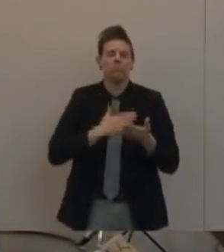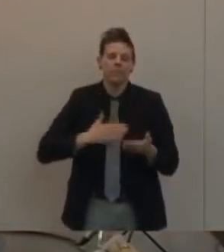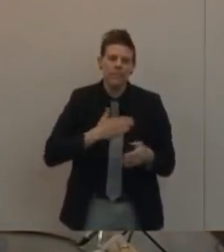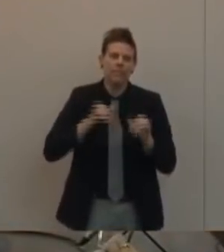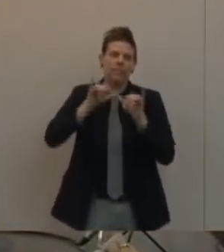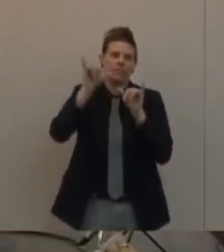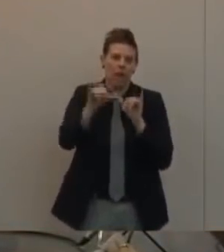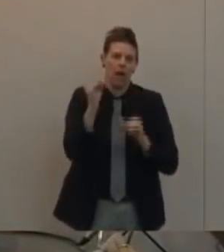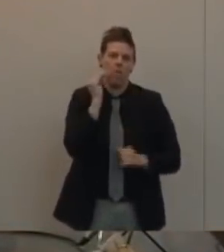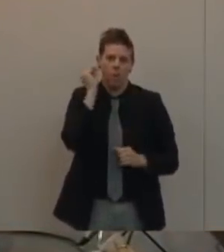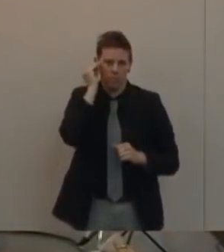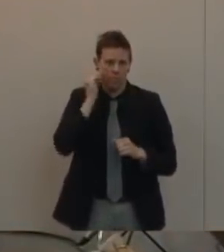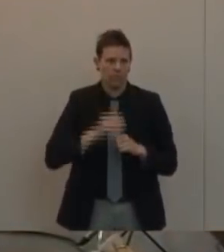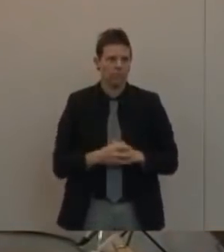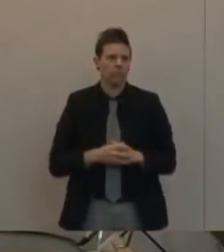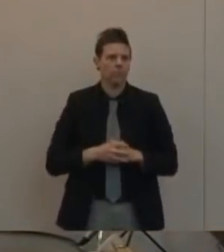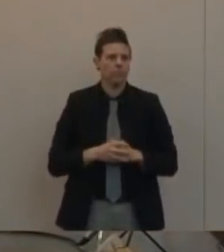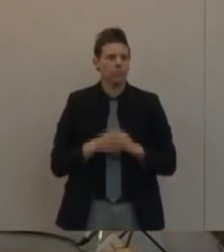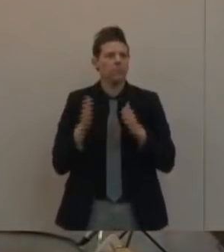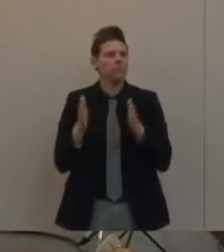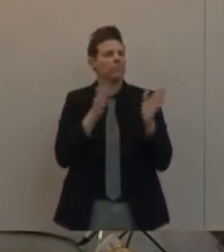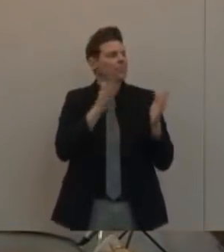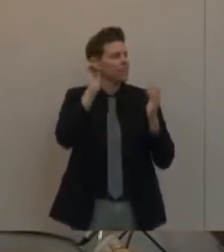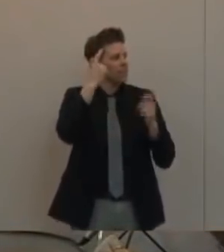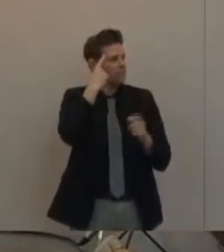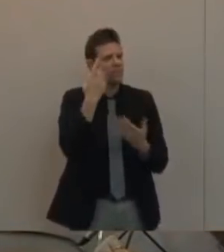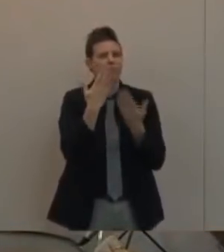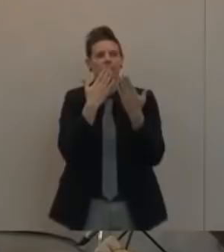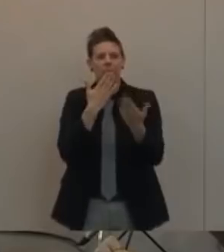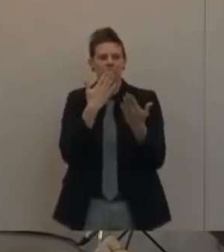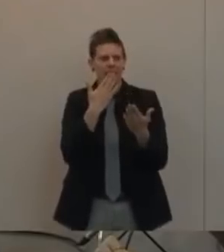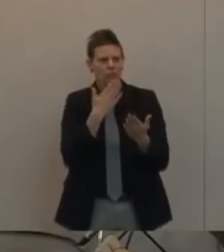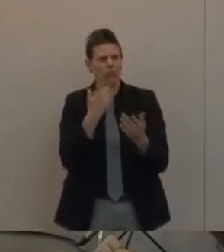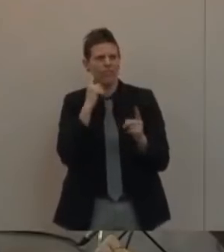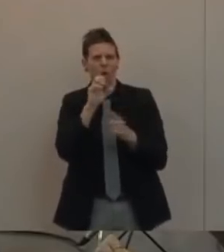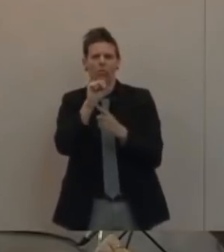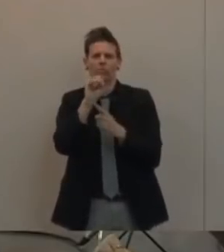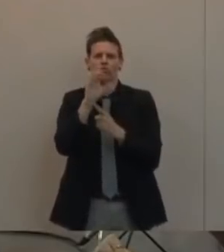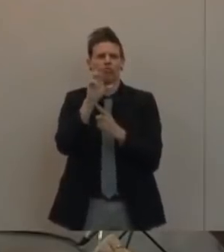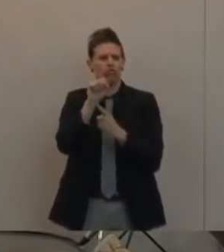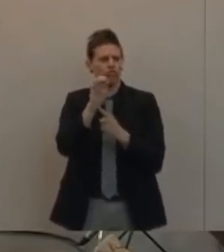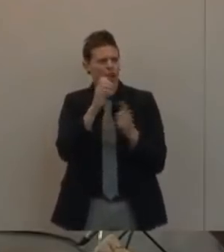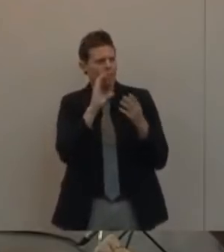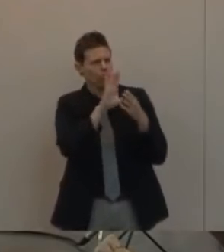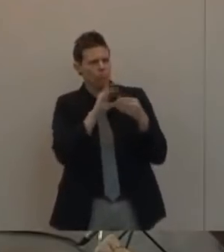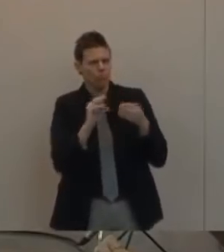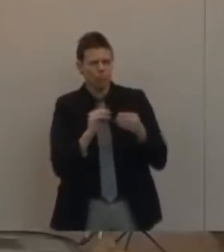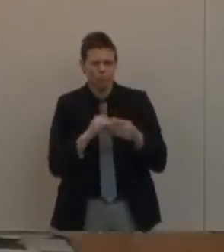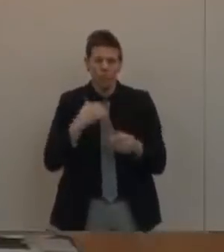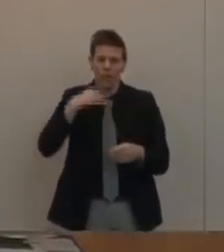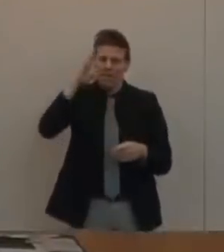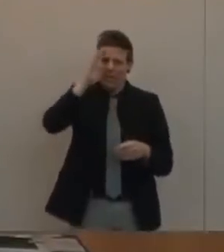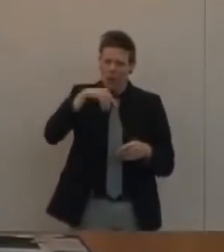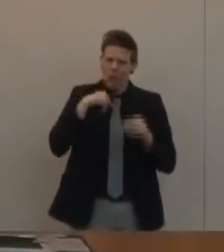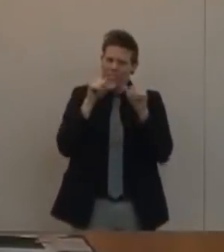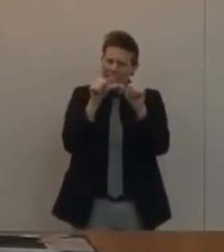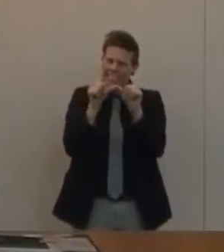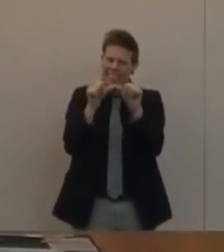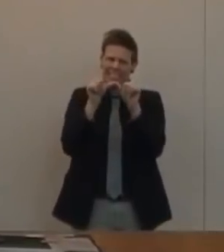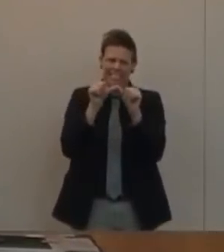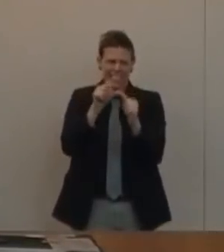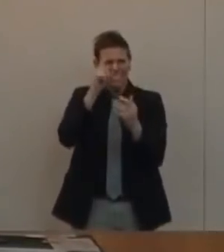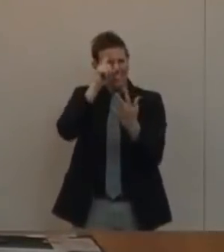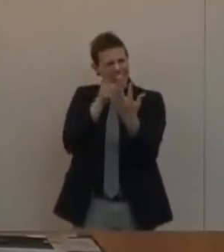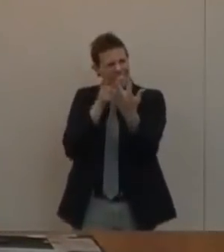Thank you, Dr. Scrace. So I think we continue, I know we do, to really hit hard that the